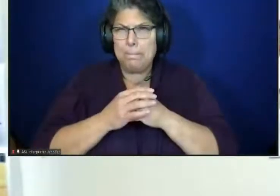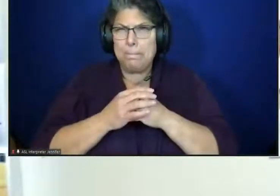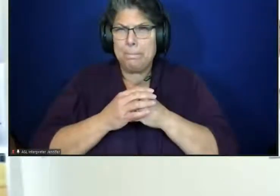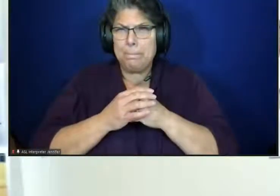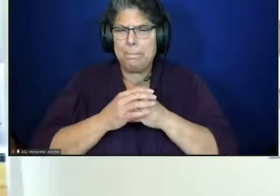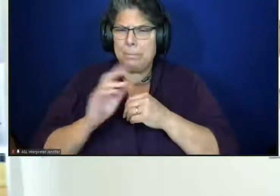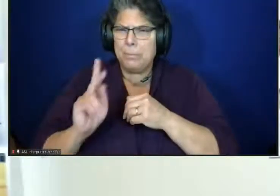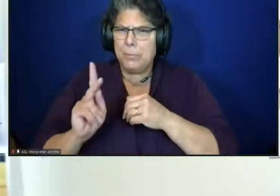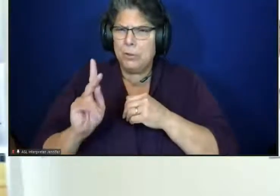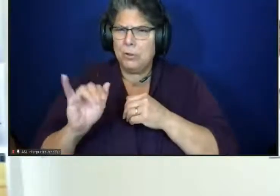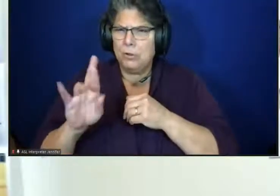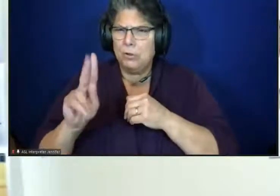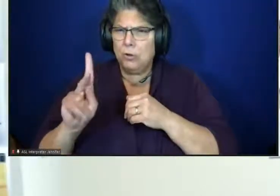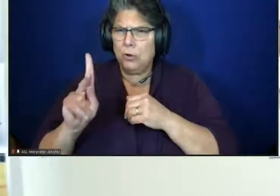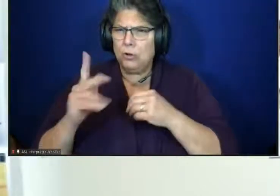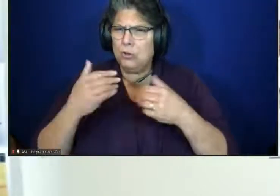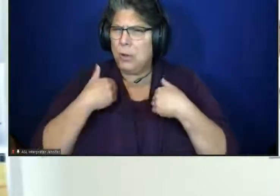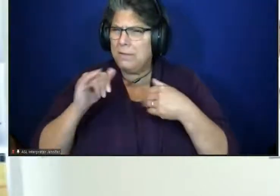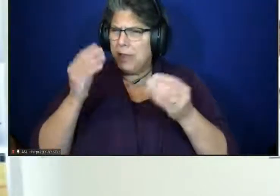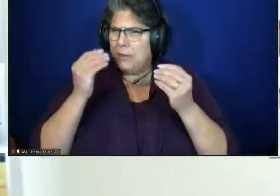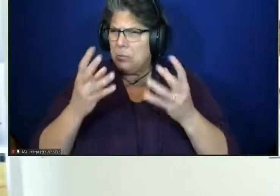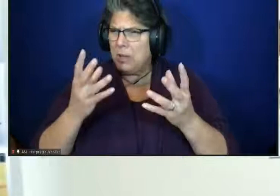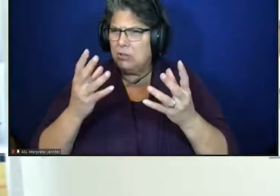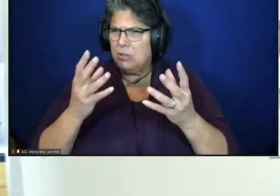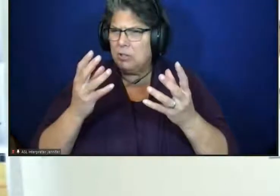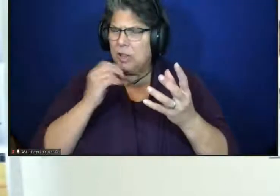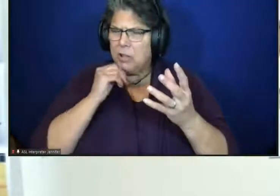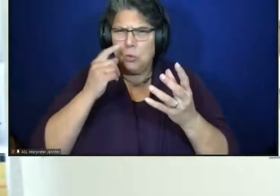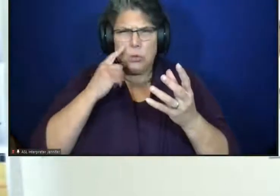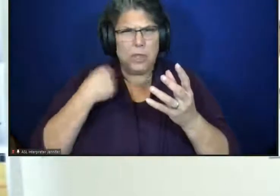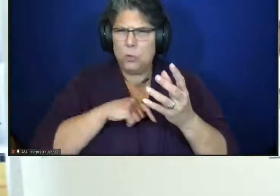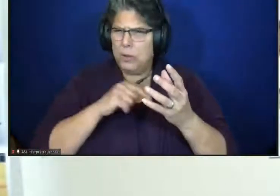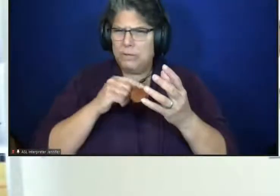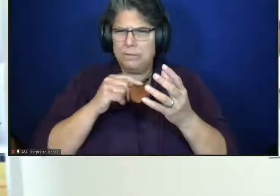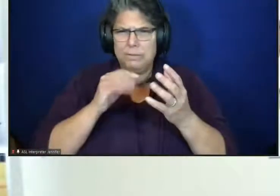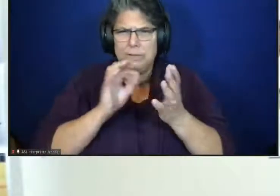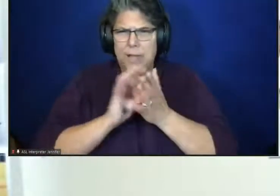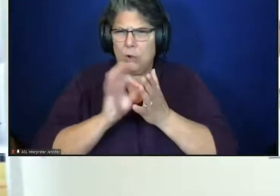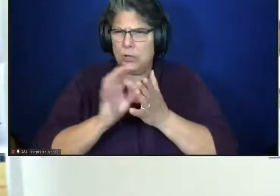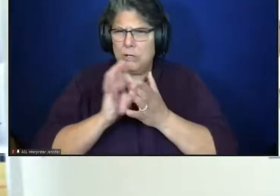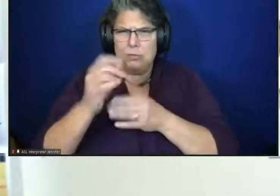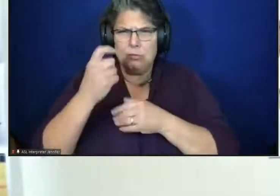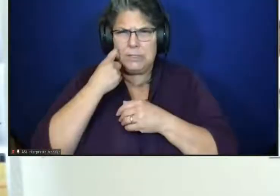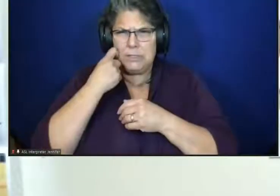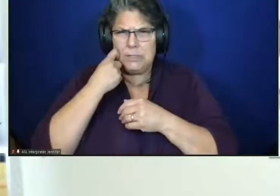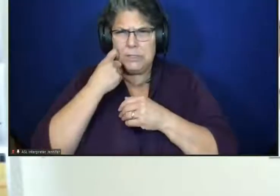Kirk, do you happen to have that information? I don't think we've tallied it up recently.